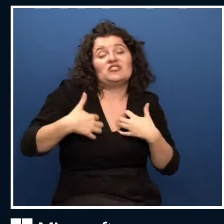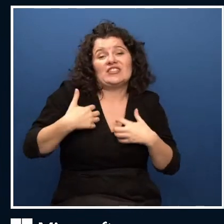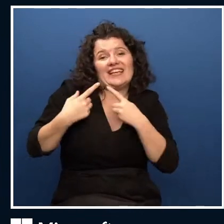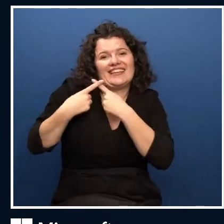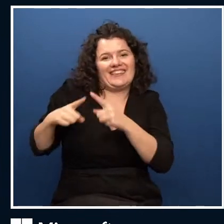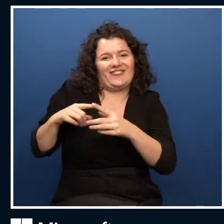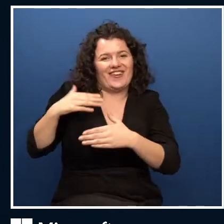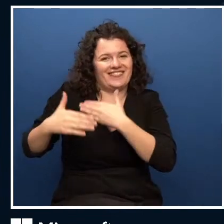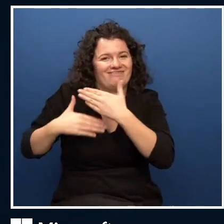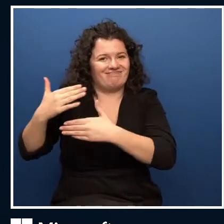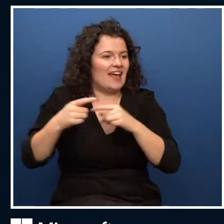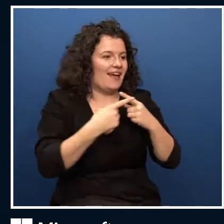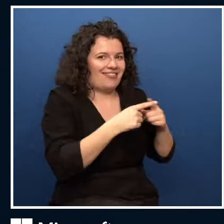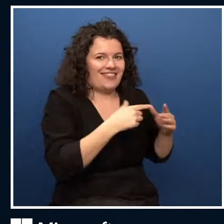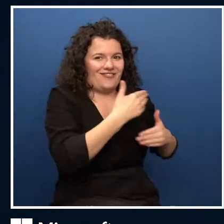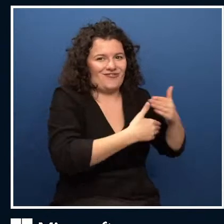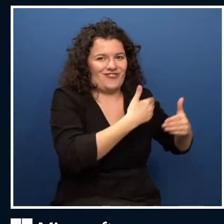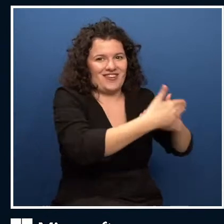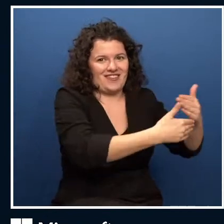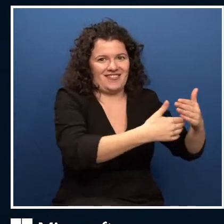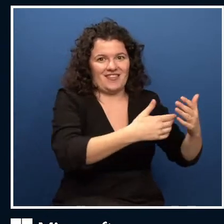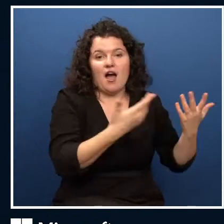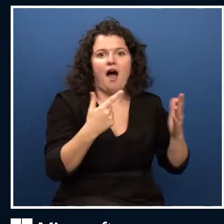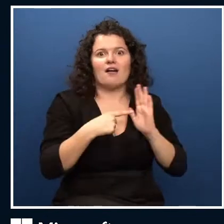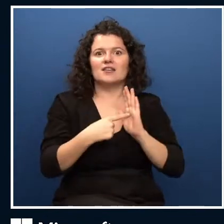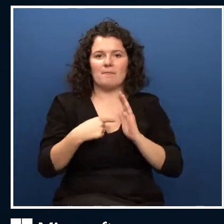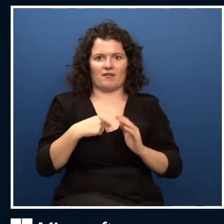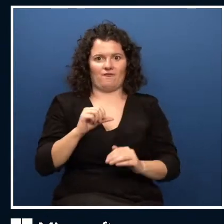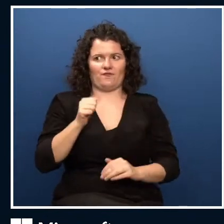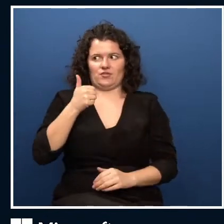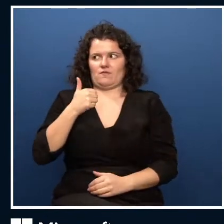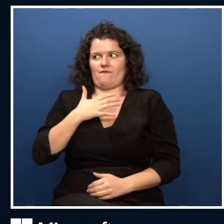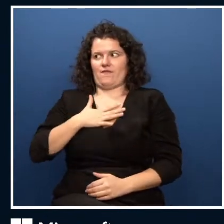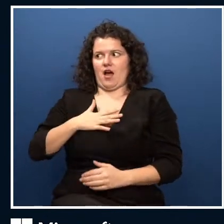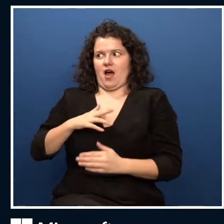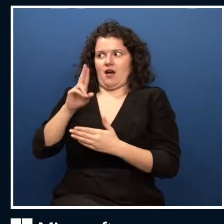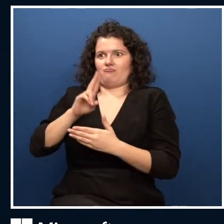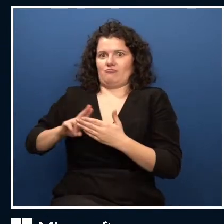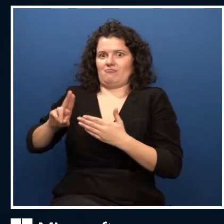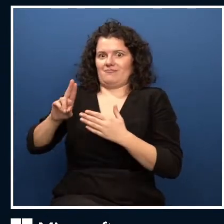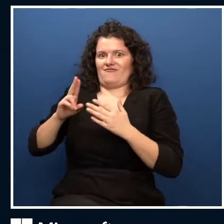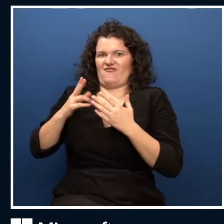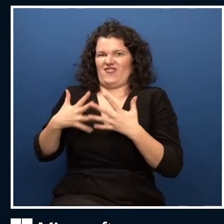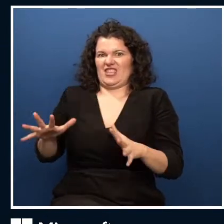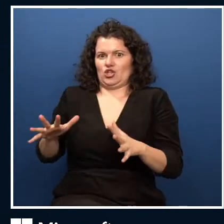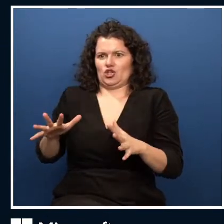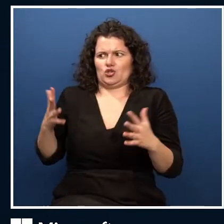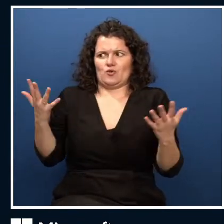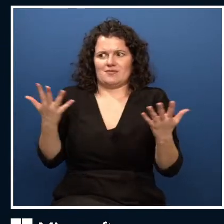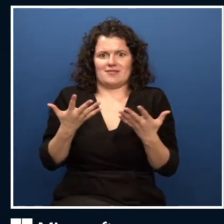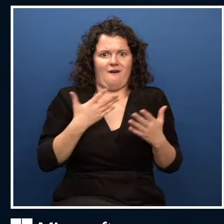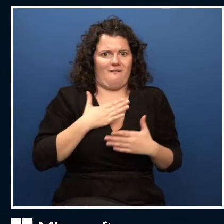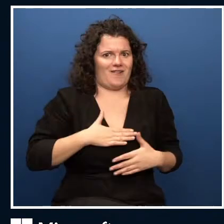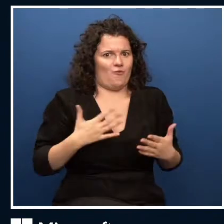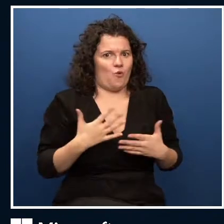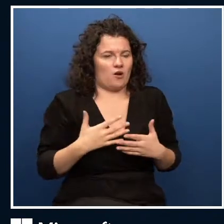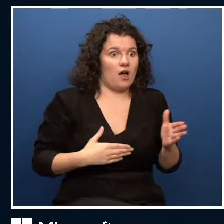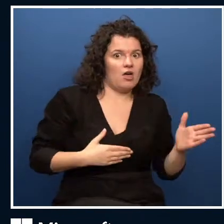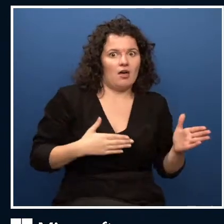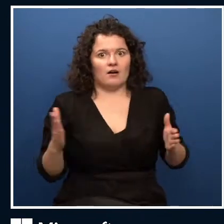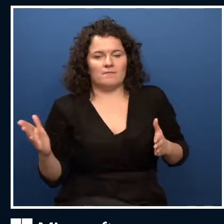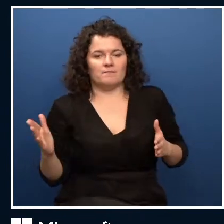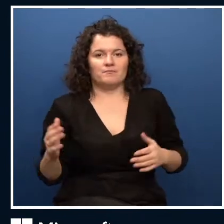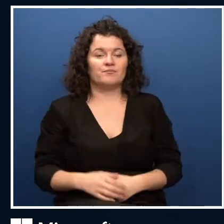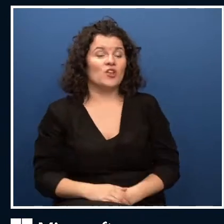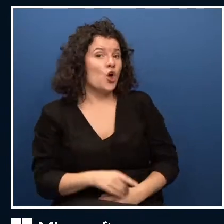to figure out what you want to do right out of college. Yeah. Did you feel like one was better for a